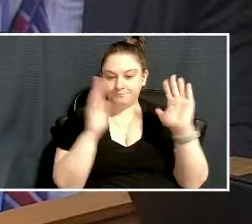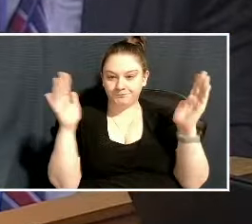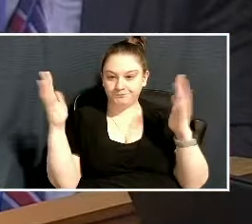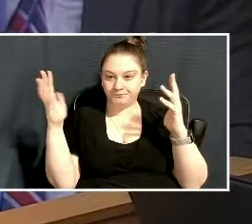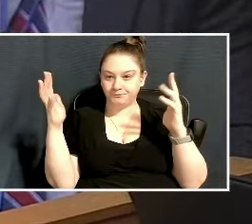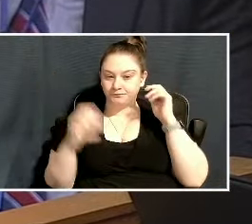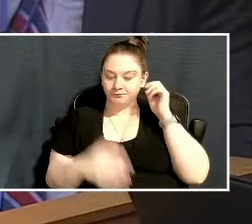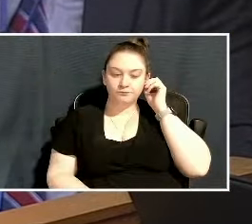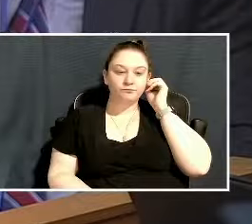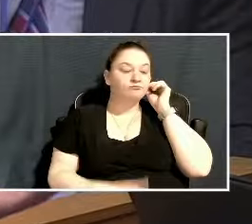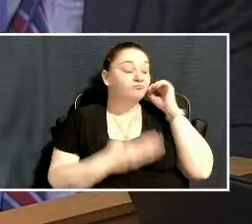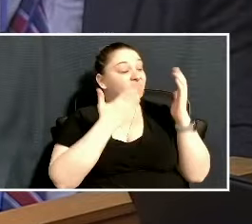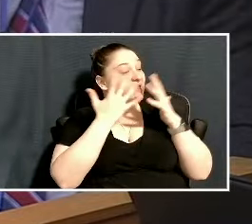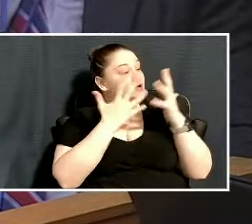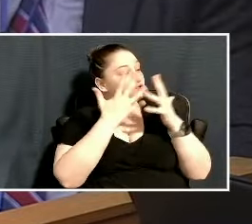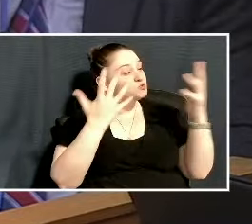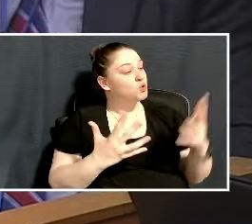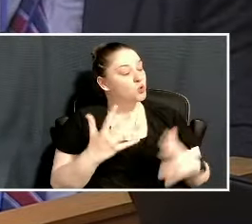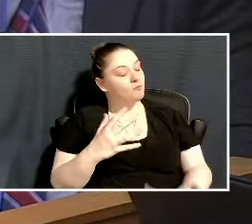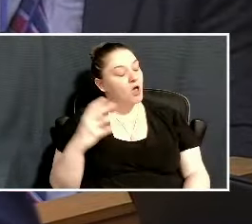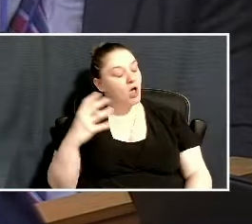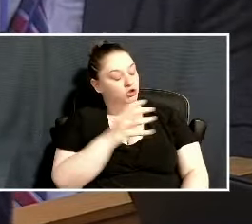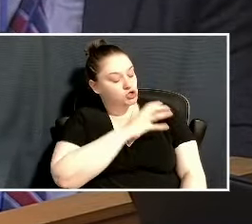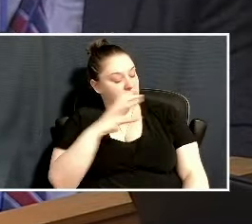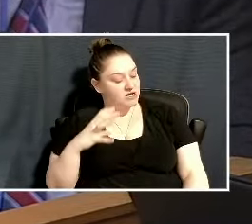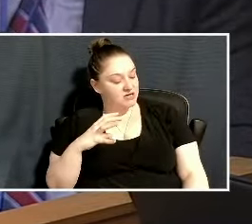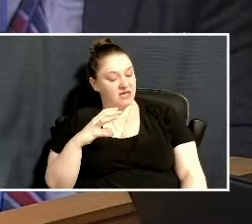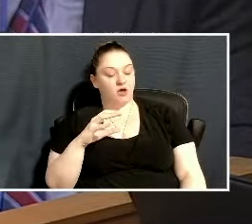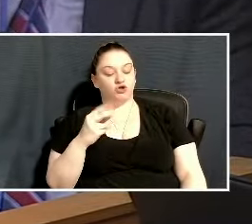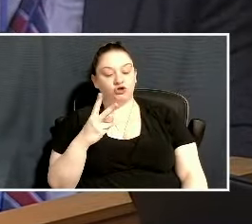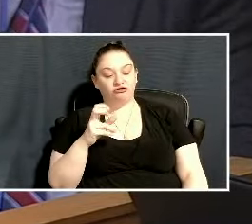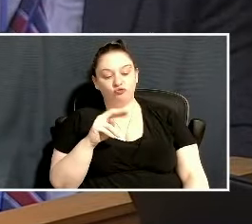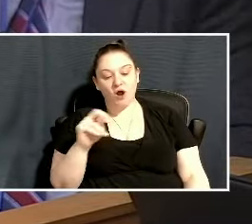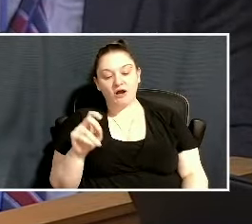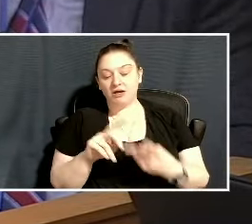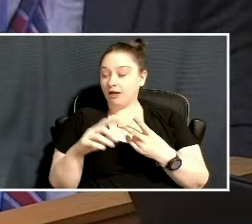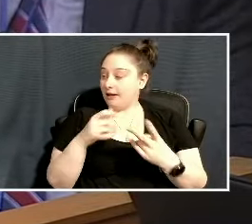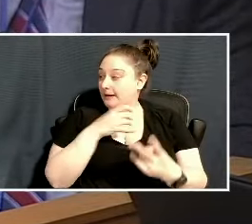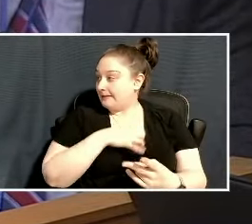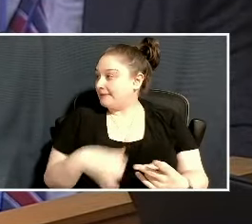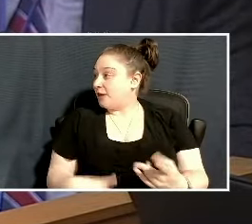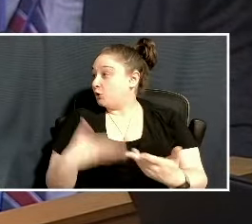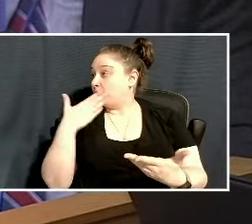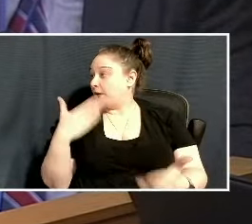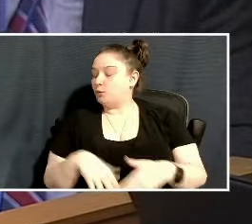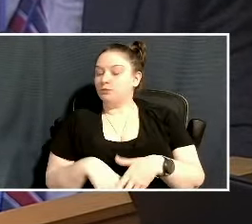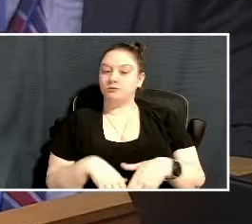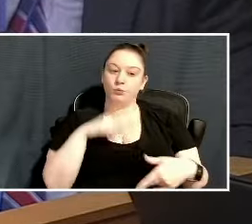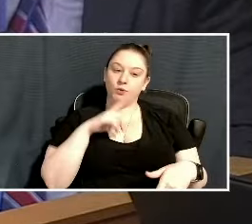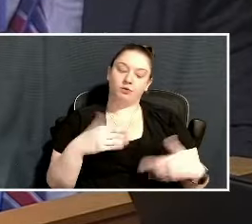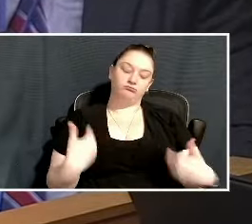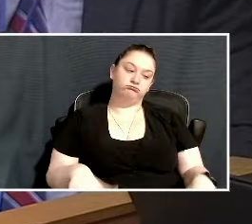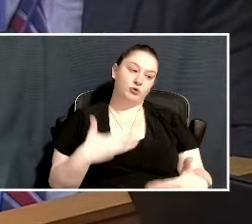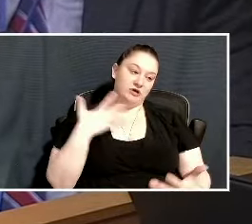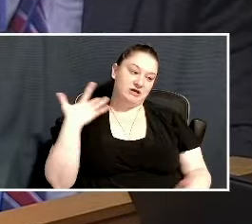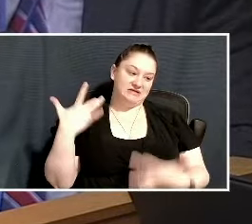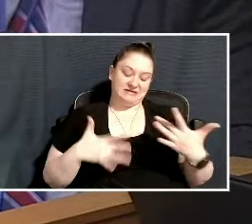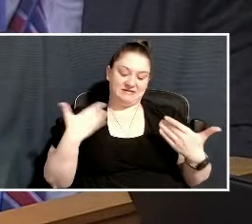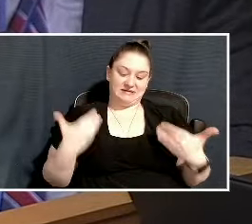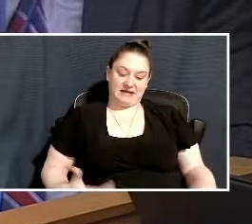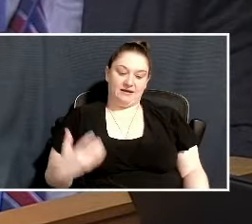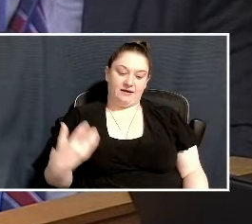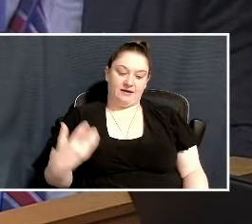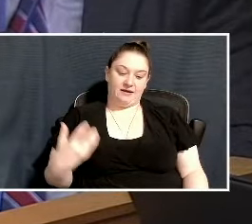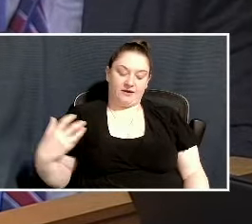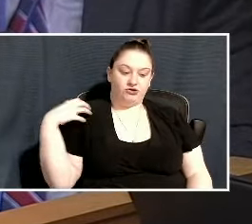Thank you so much, Councilor Varney. Thank you, Mayor. It's really exciting, you know, as chair of the Salem Parks and Recreation Advisory Board, we're always looking for